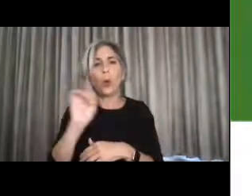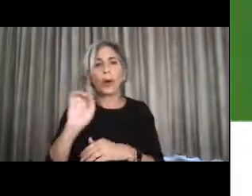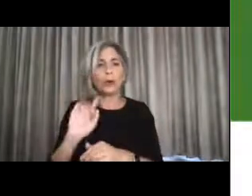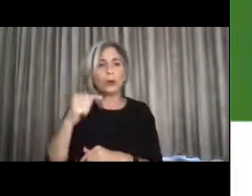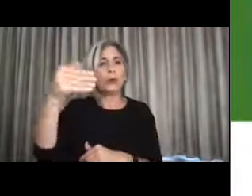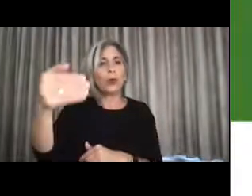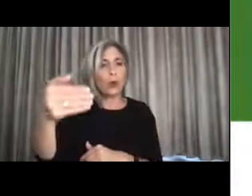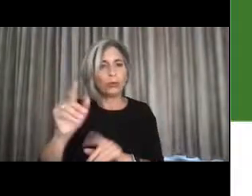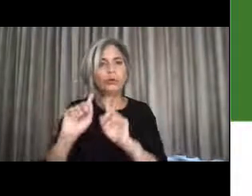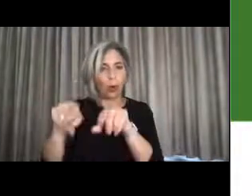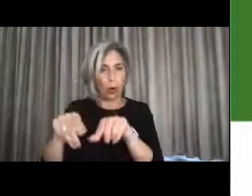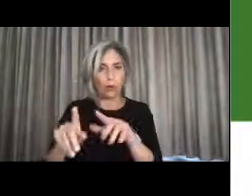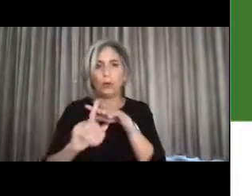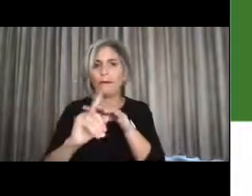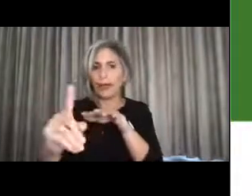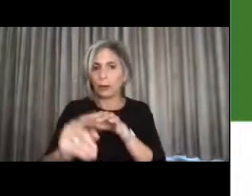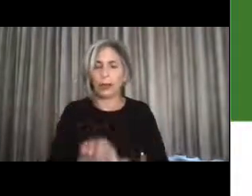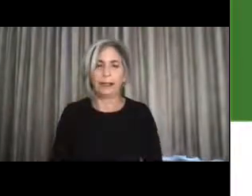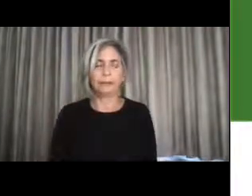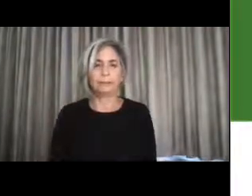Next slide.